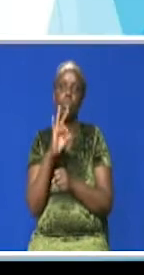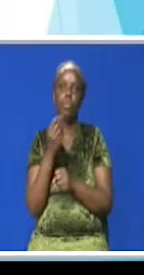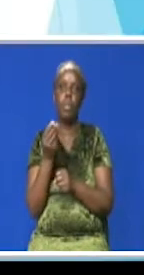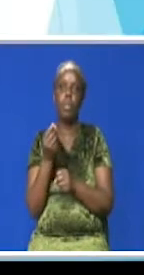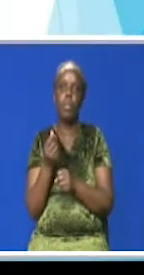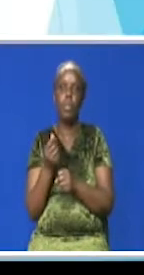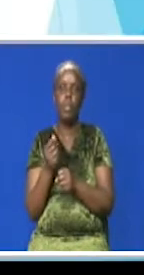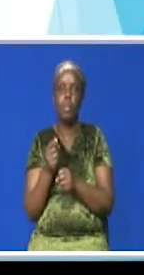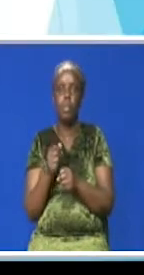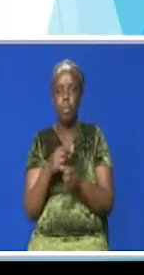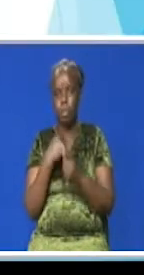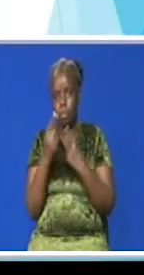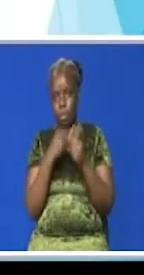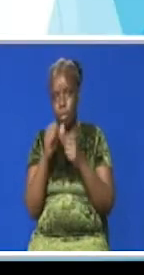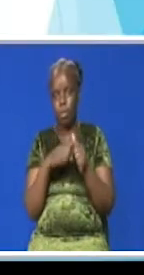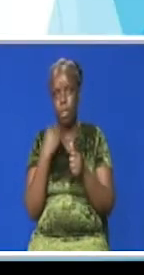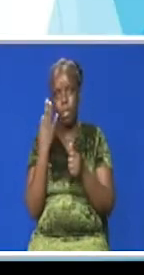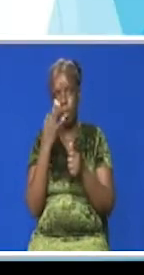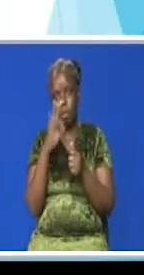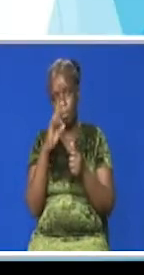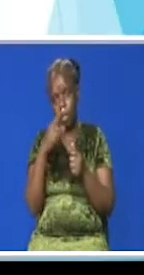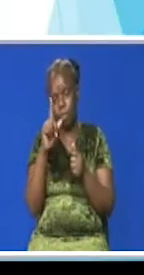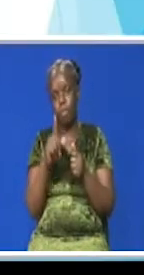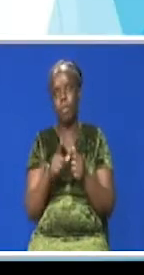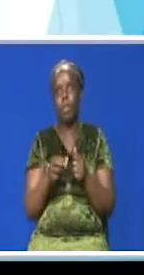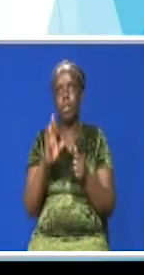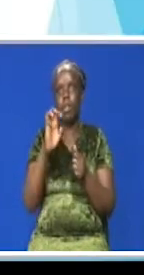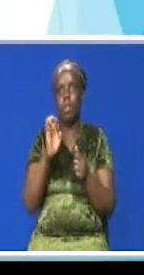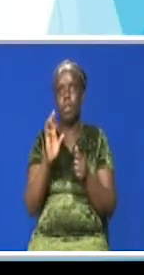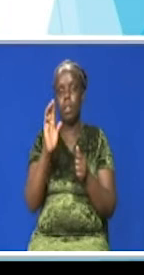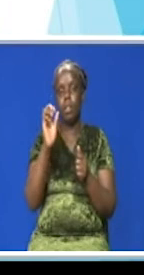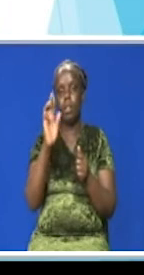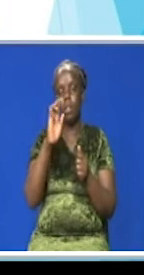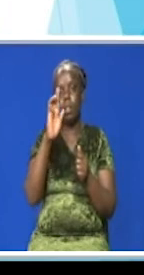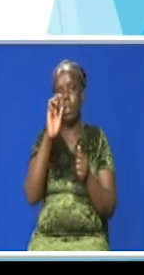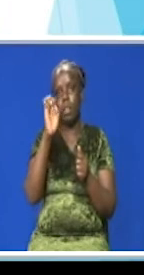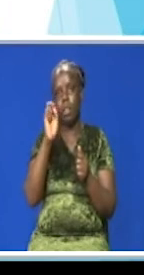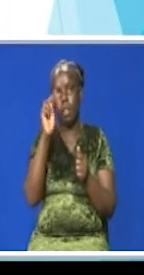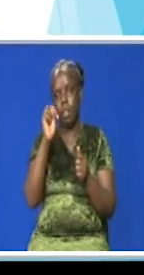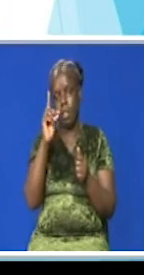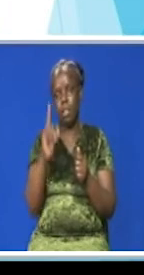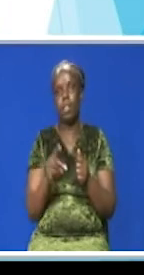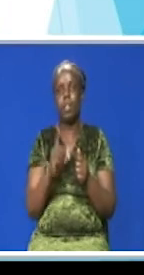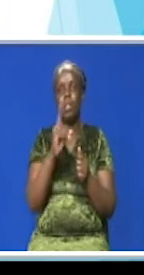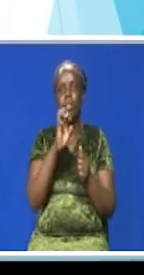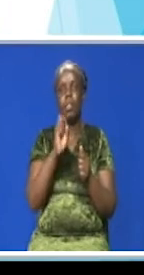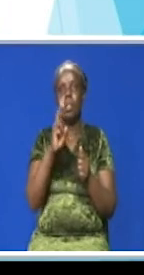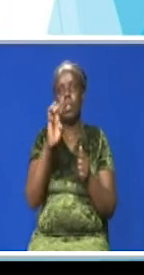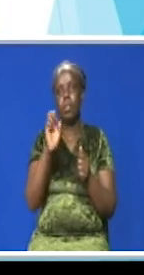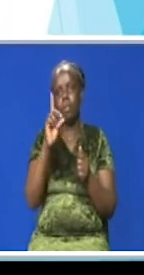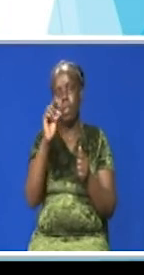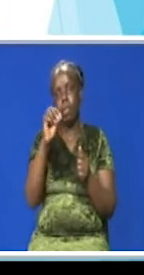We have talked about the 3 of them: the recurrent expenditure, the development expenditure, and